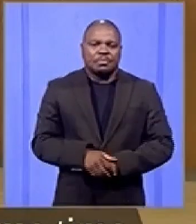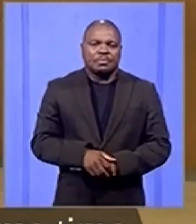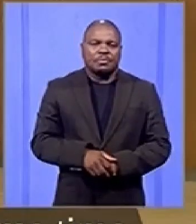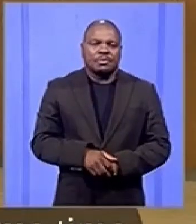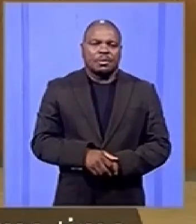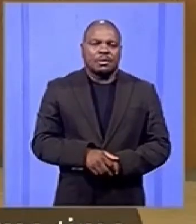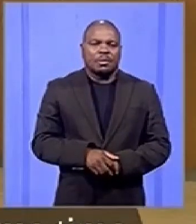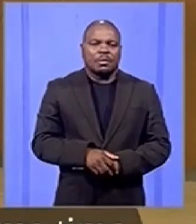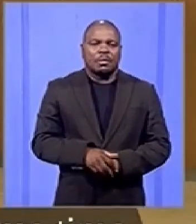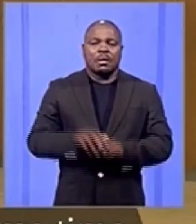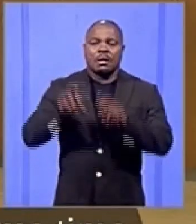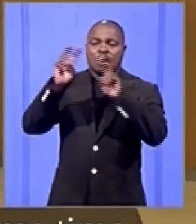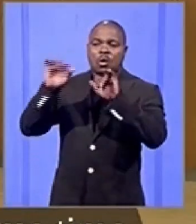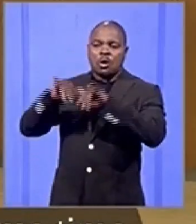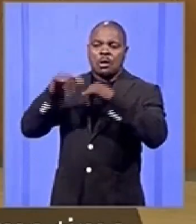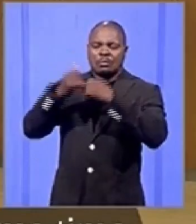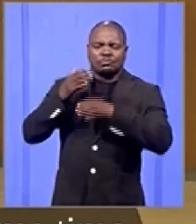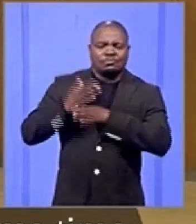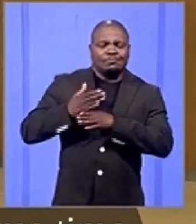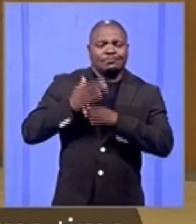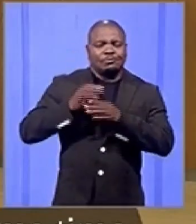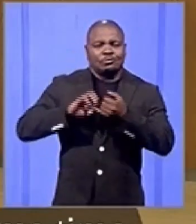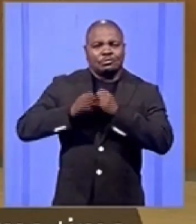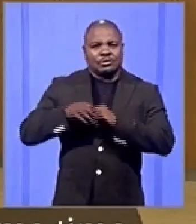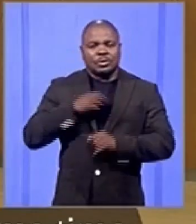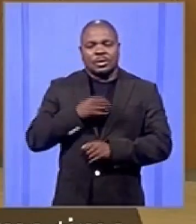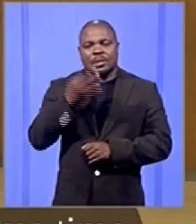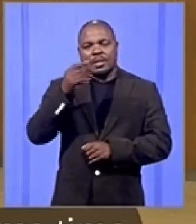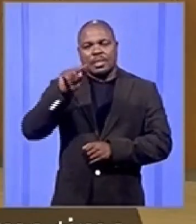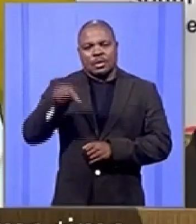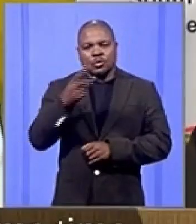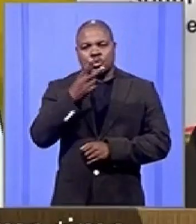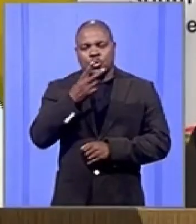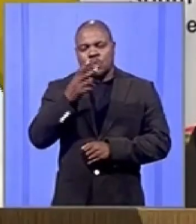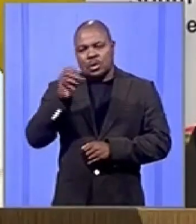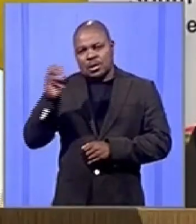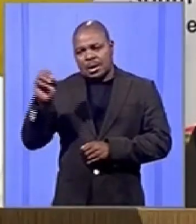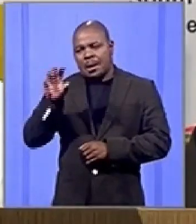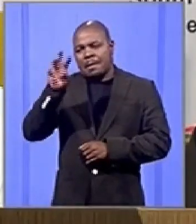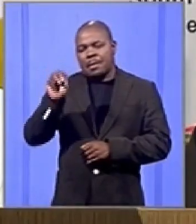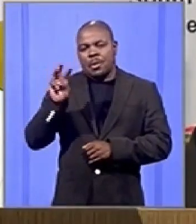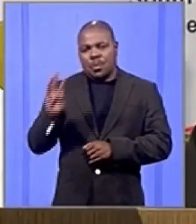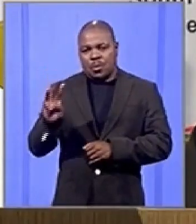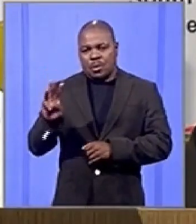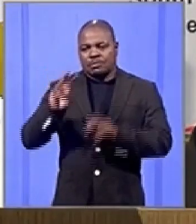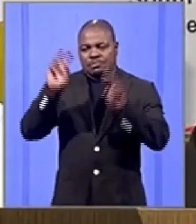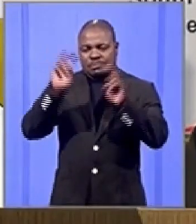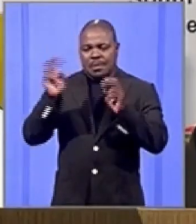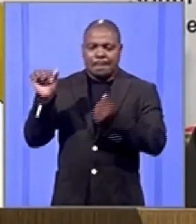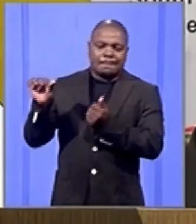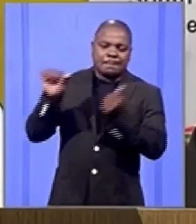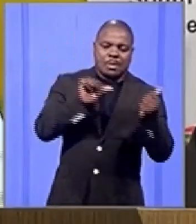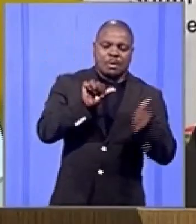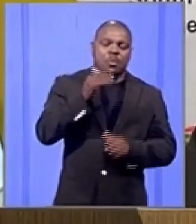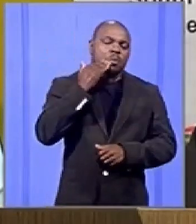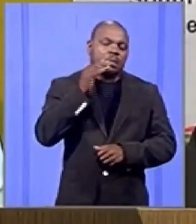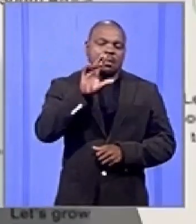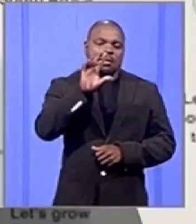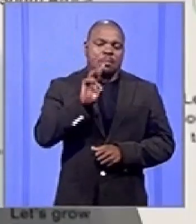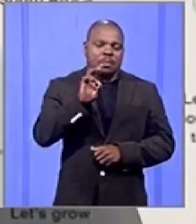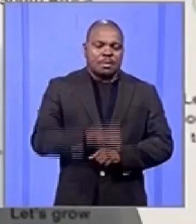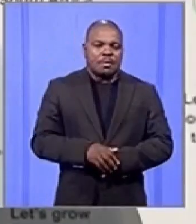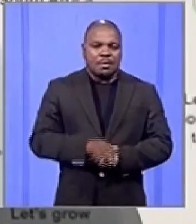Eskom e sebetsa ka thata ho busetsa kakaretso ya 3200 megawatts ya energy maemong a yona ka Laboraro. E